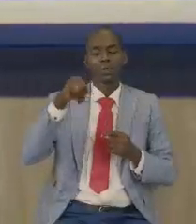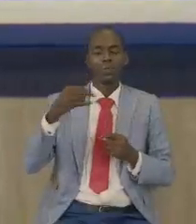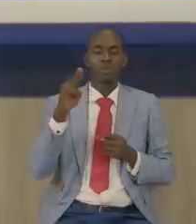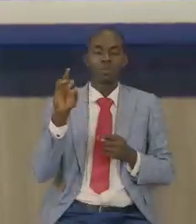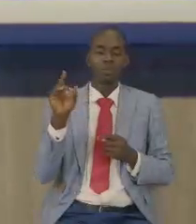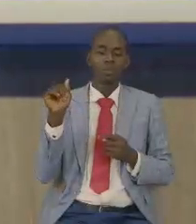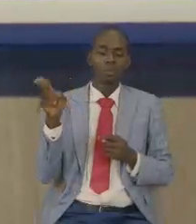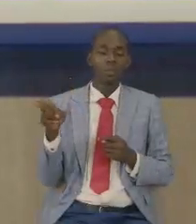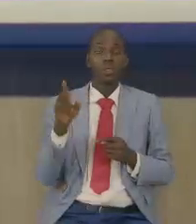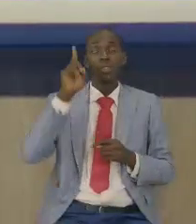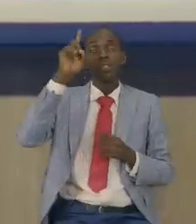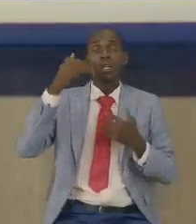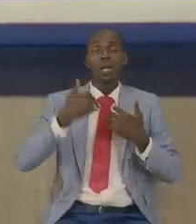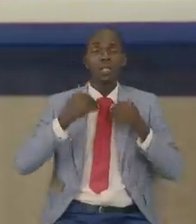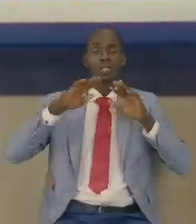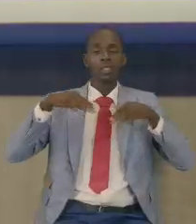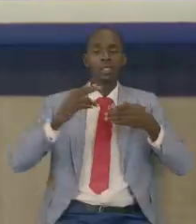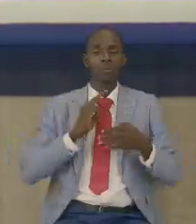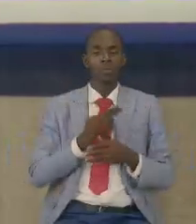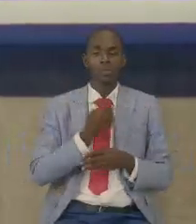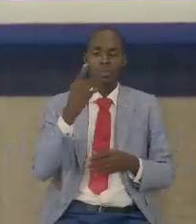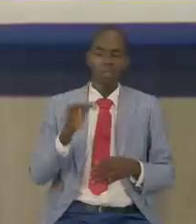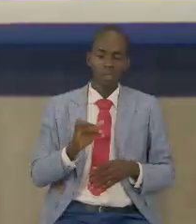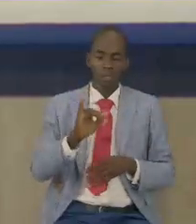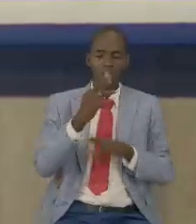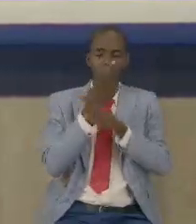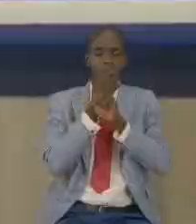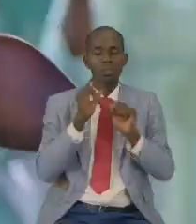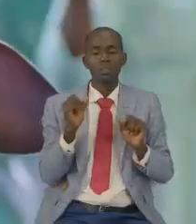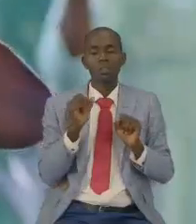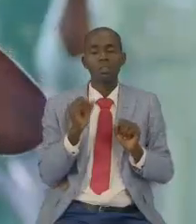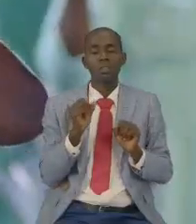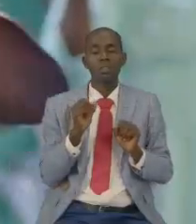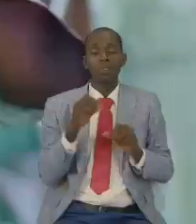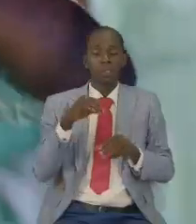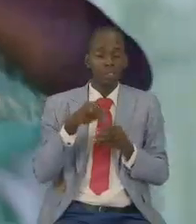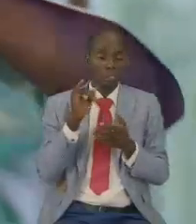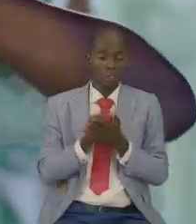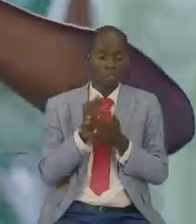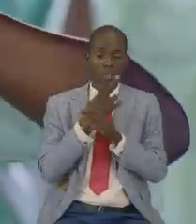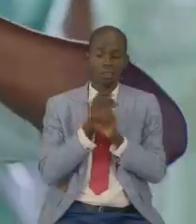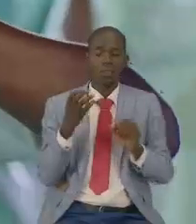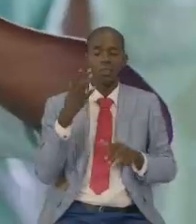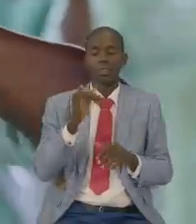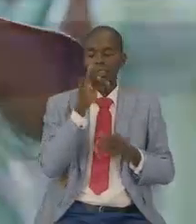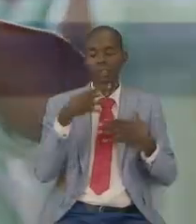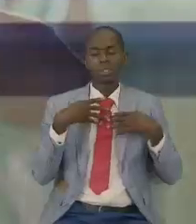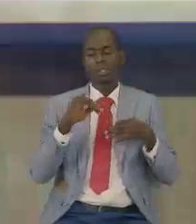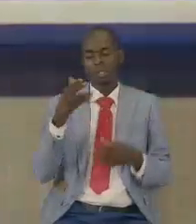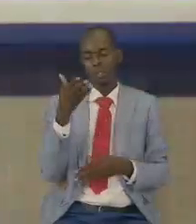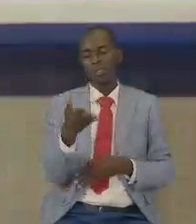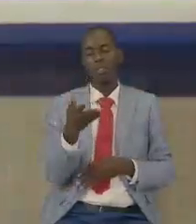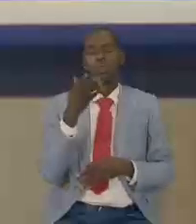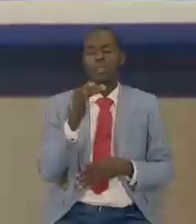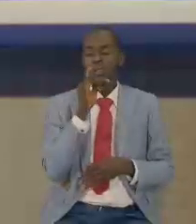eternal redemption. In that redemption, there's healing there. There's deliverance there. There's miracle